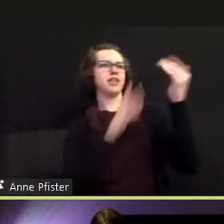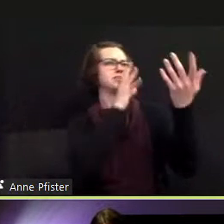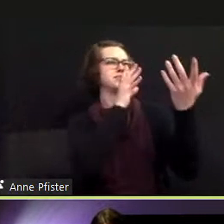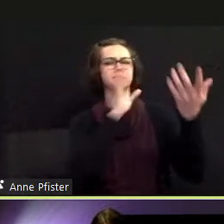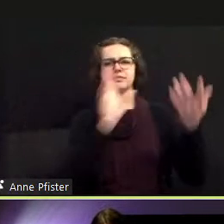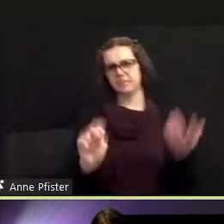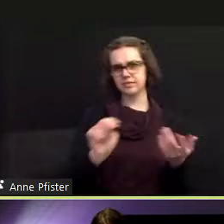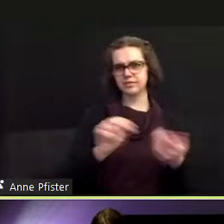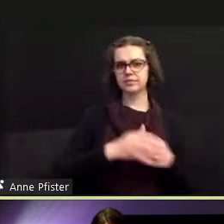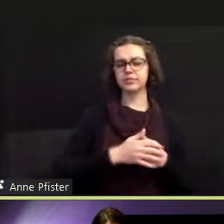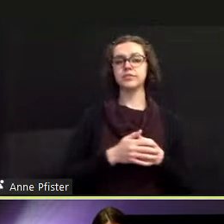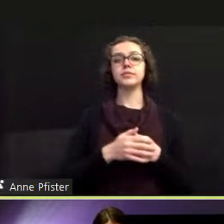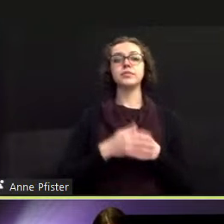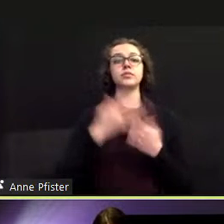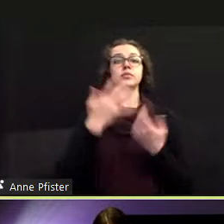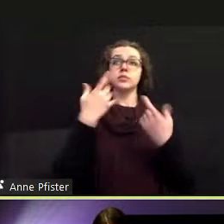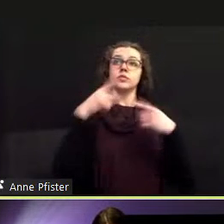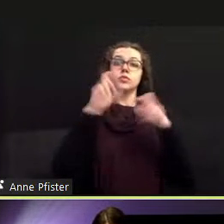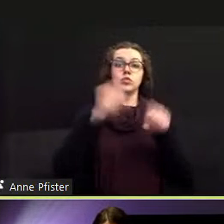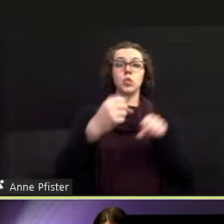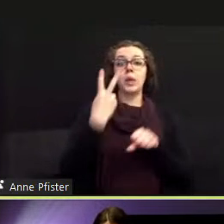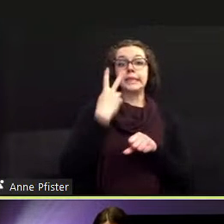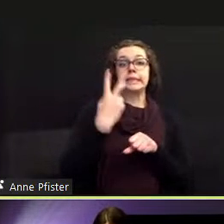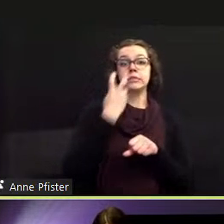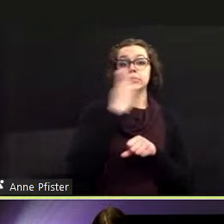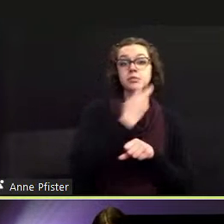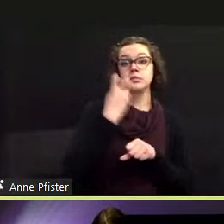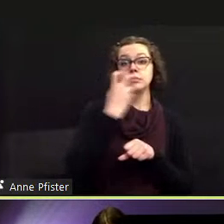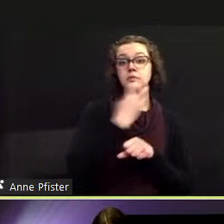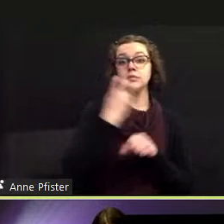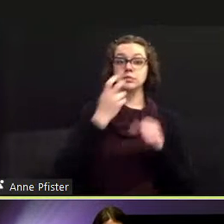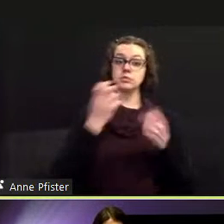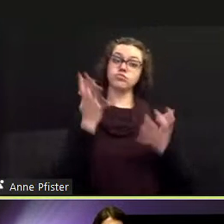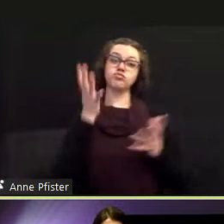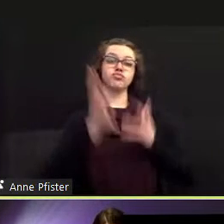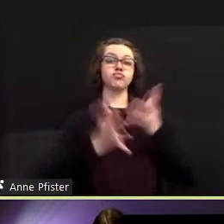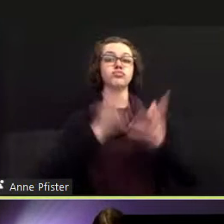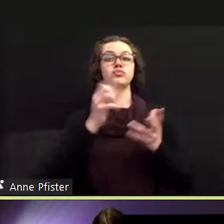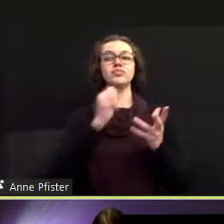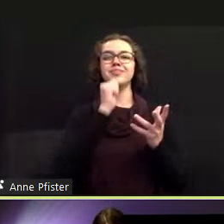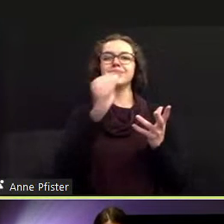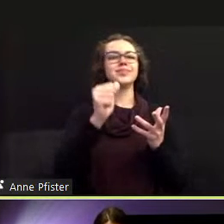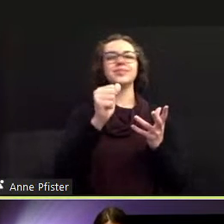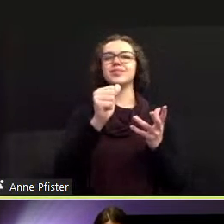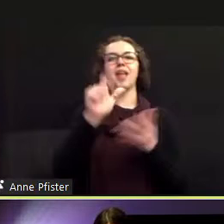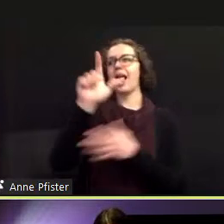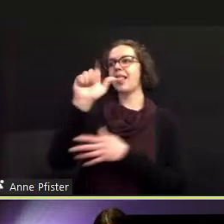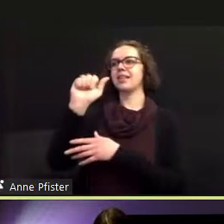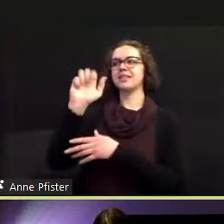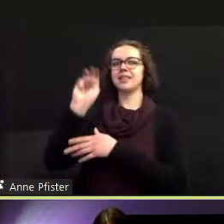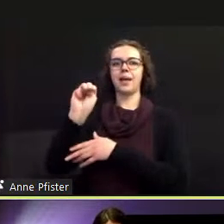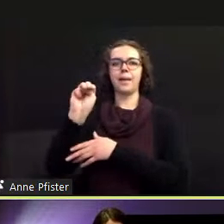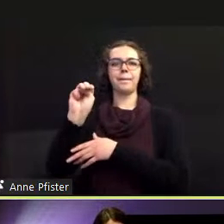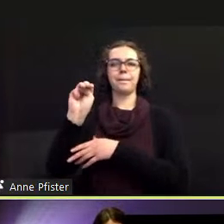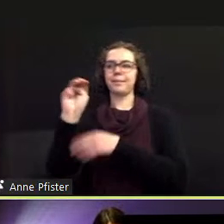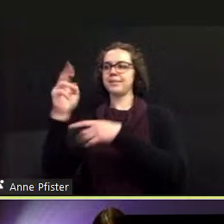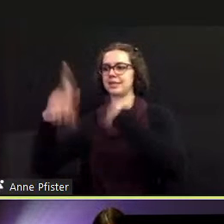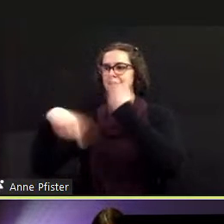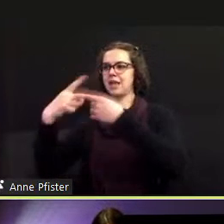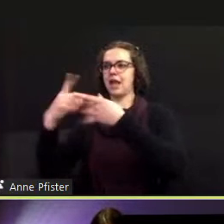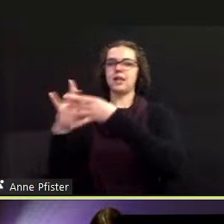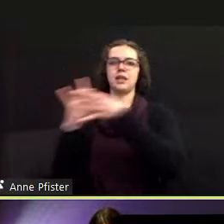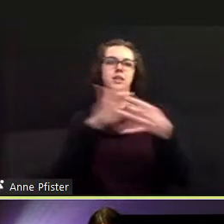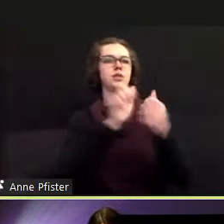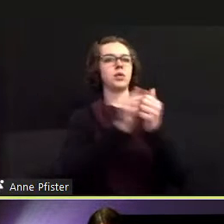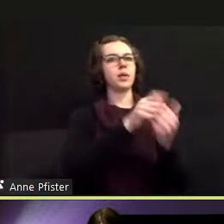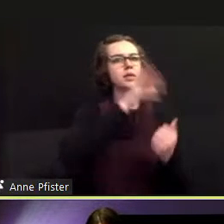note that while she performs mouthings that visually resemble those involved in speaking Maltese here, she's not laminating LSM signs onto a Maltese syntactic structure, but